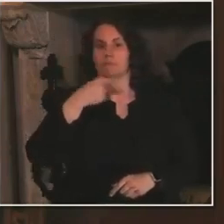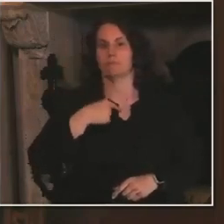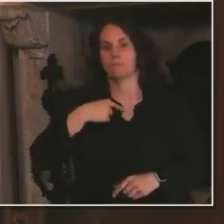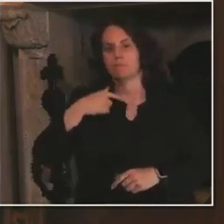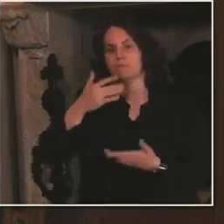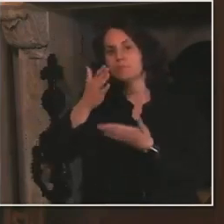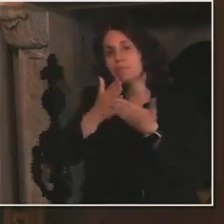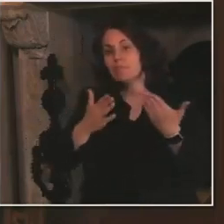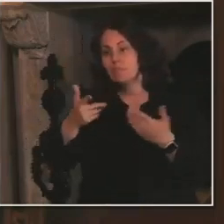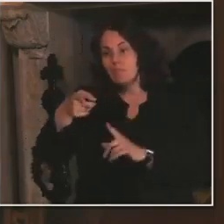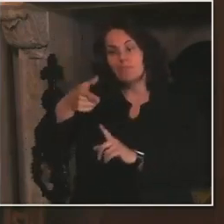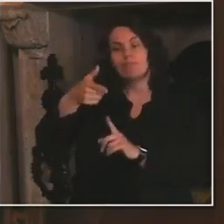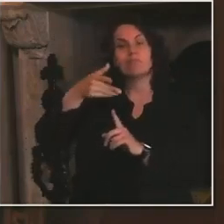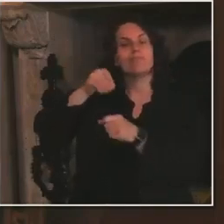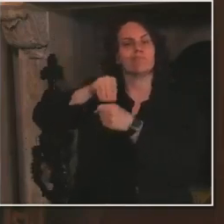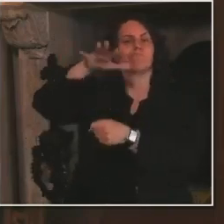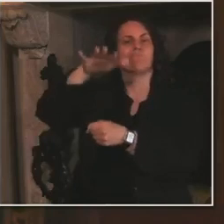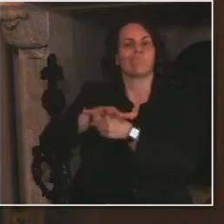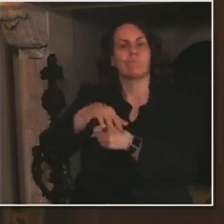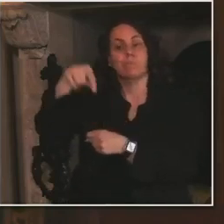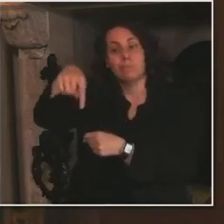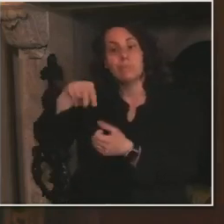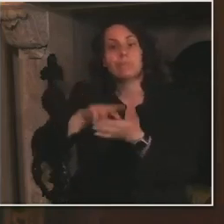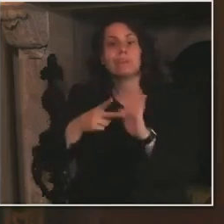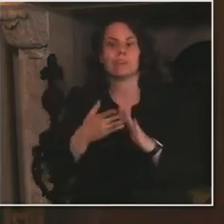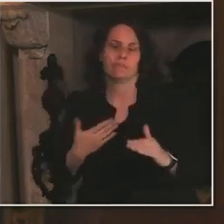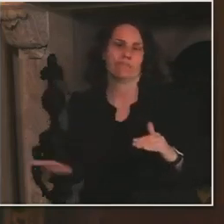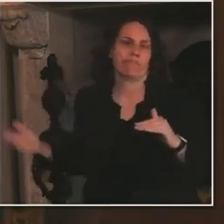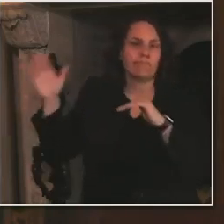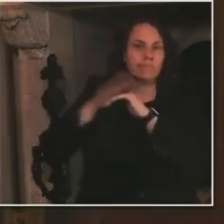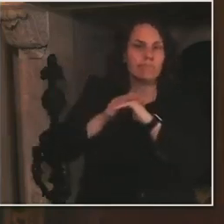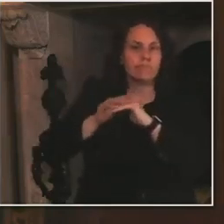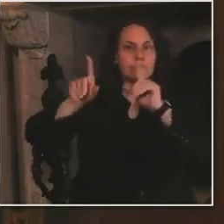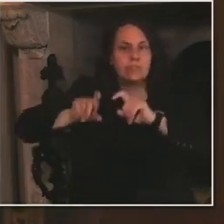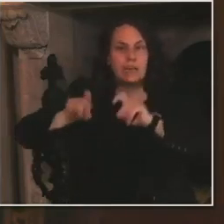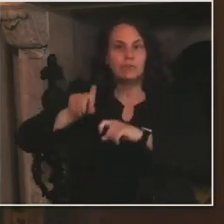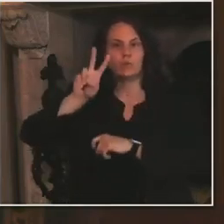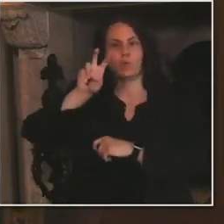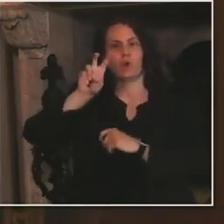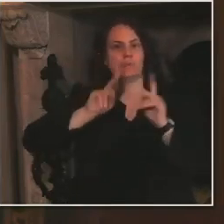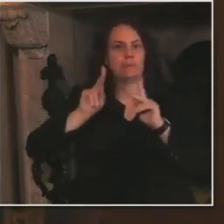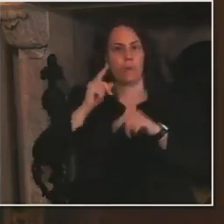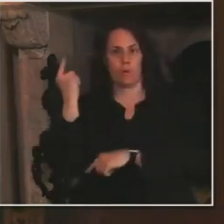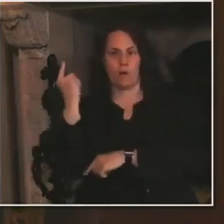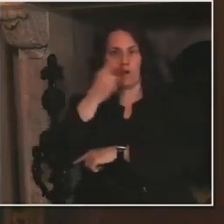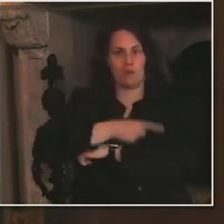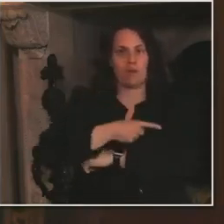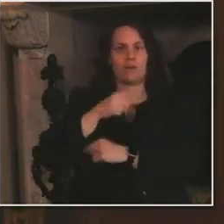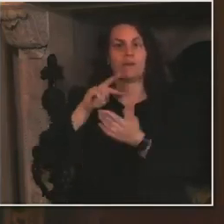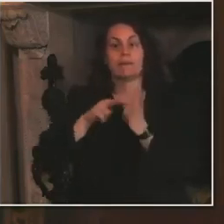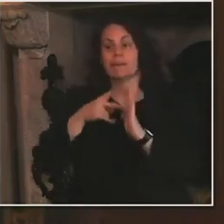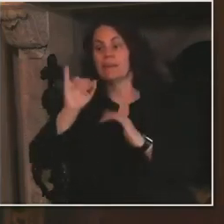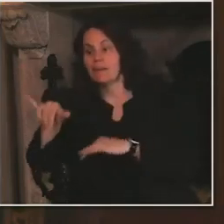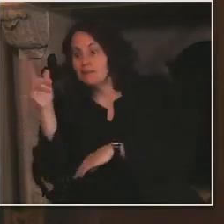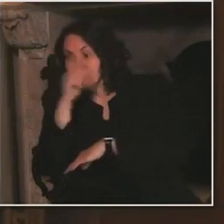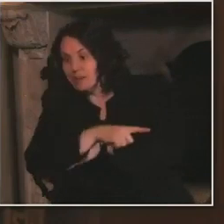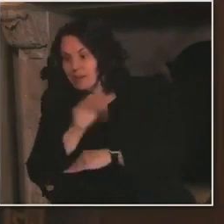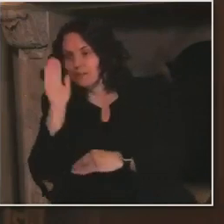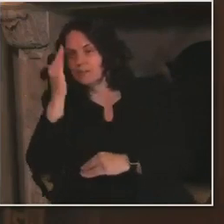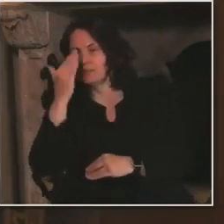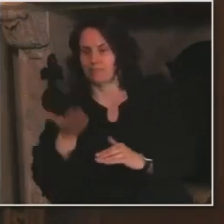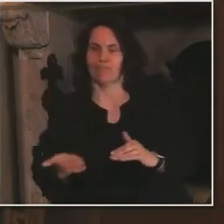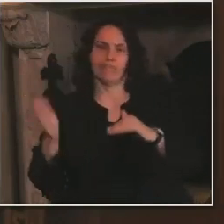one layer. So the method is something that we do in statistics all the time, is sort of doing a trend line or a regression